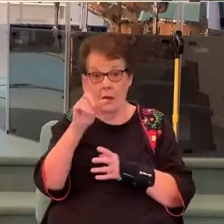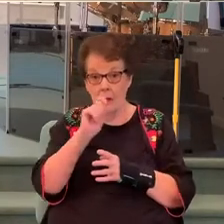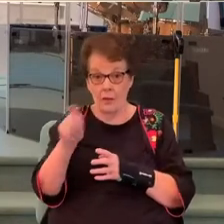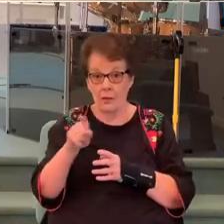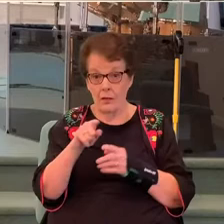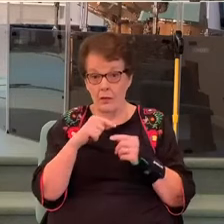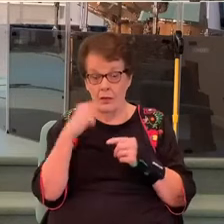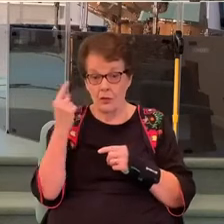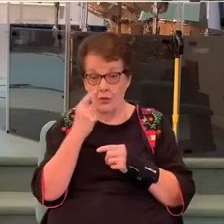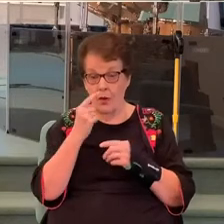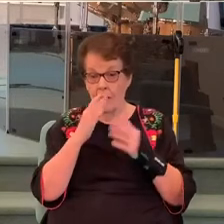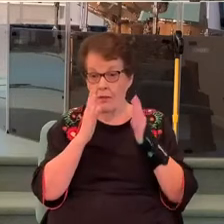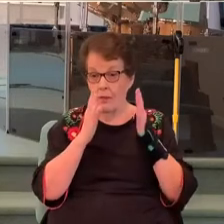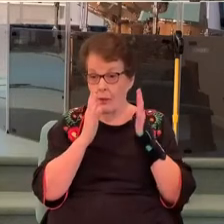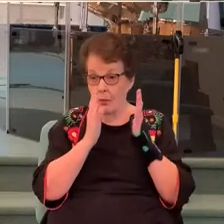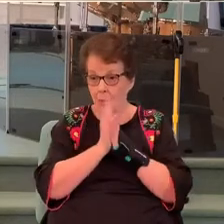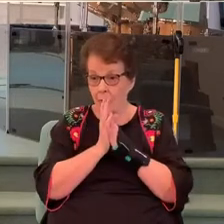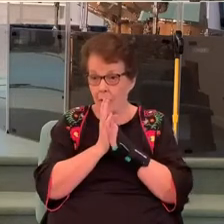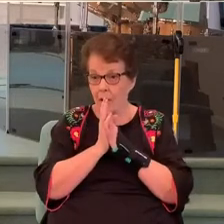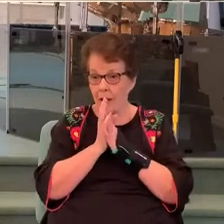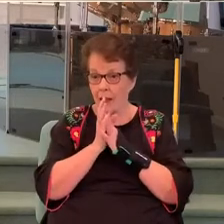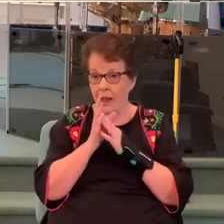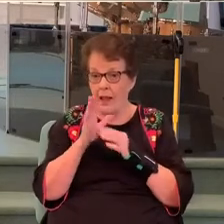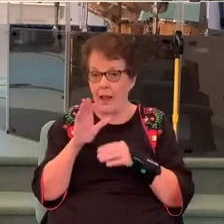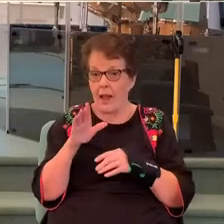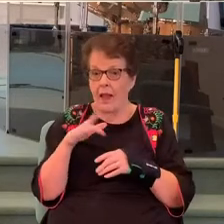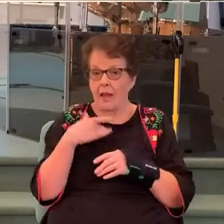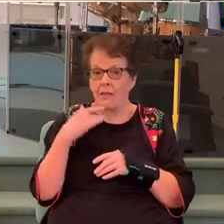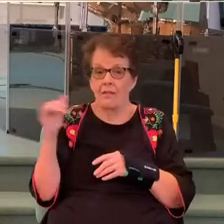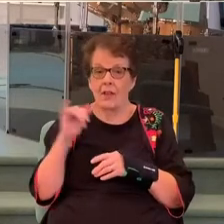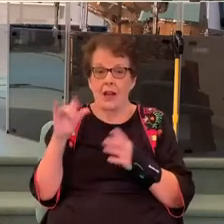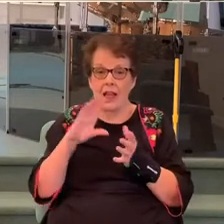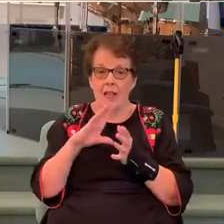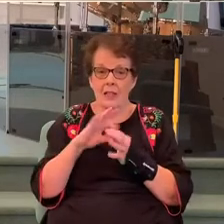a disease spiritually was lifted from within you?